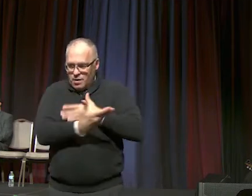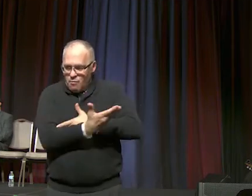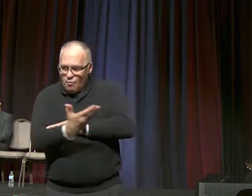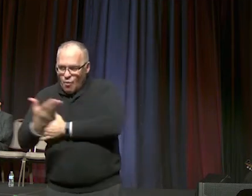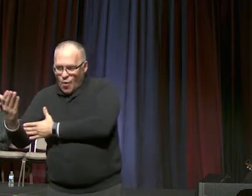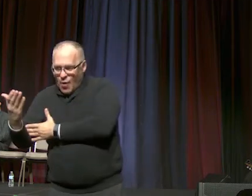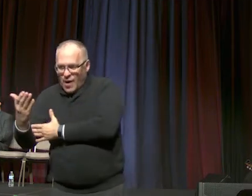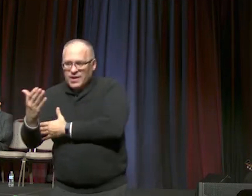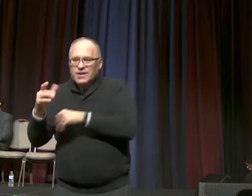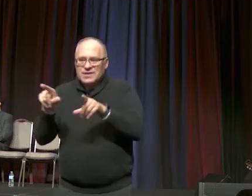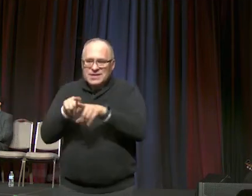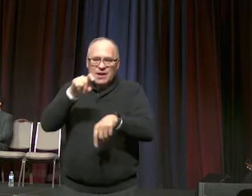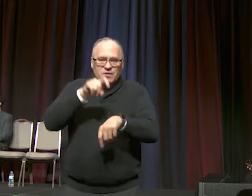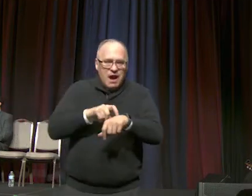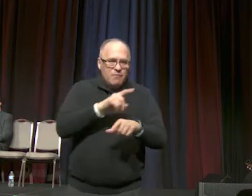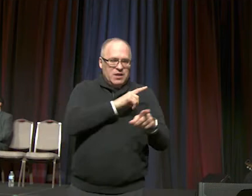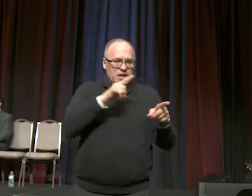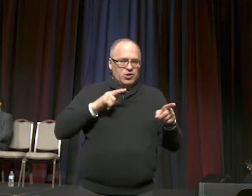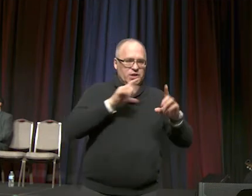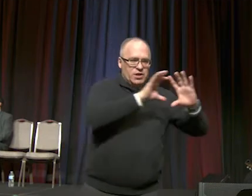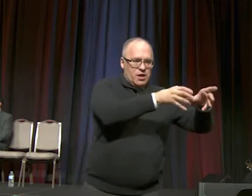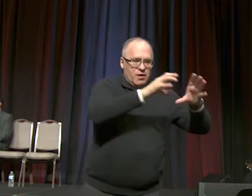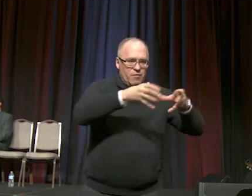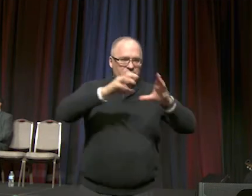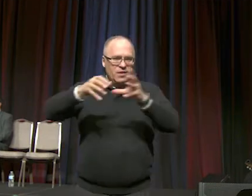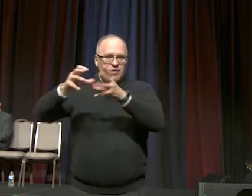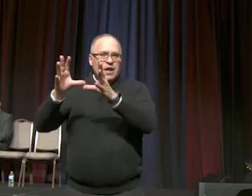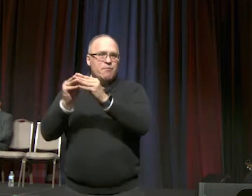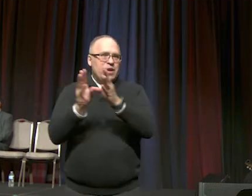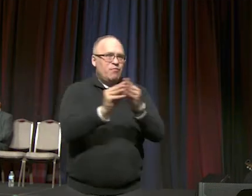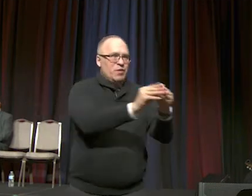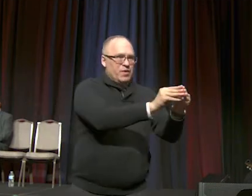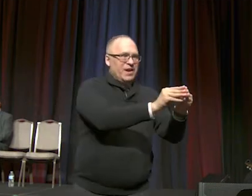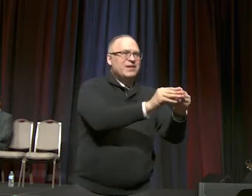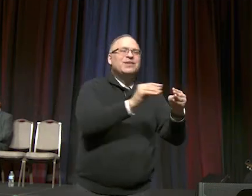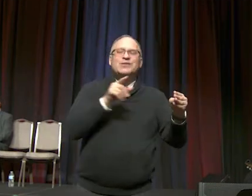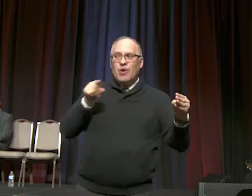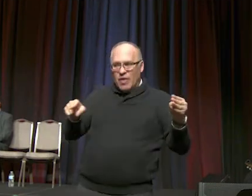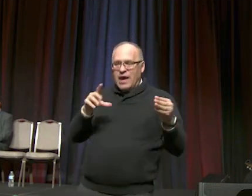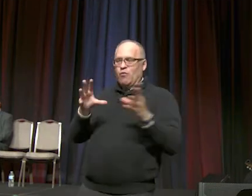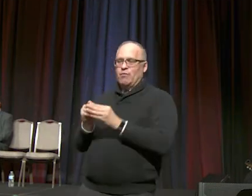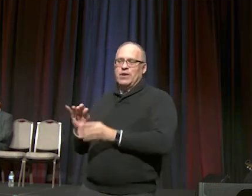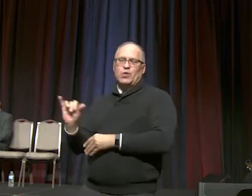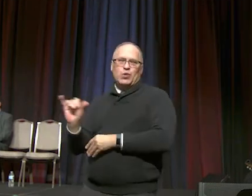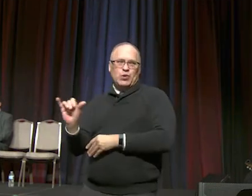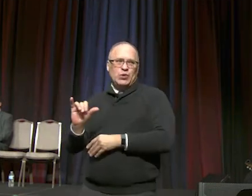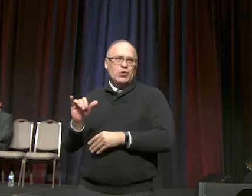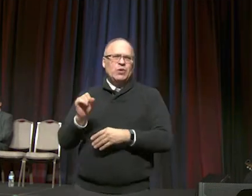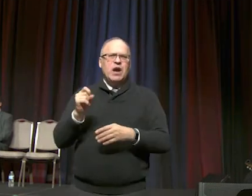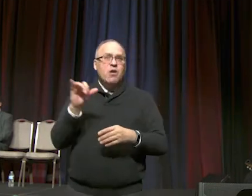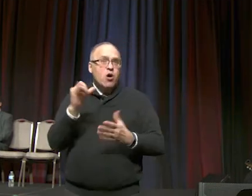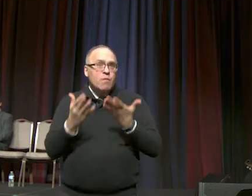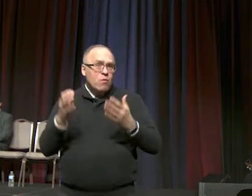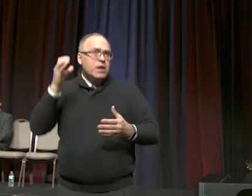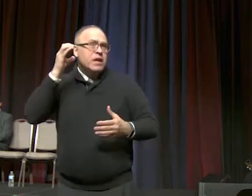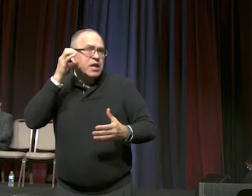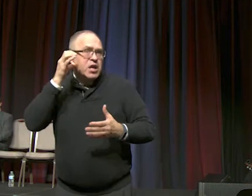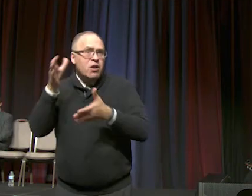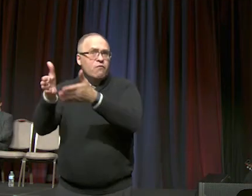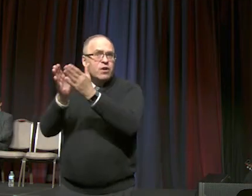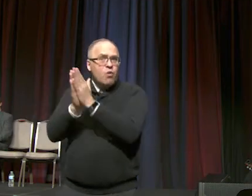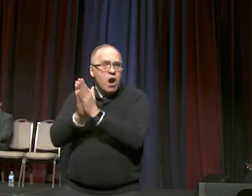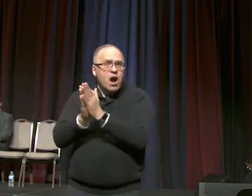together to make sure that petitions are still where they need to be, or to hear any requests to